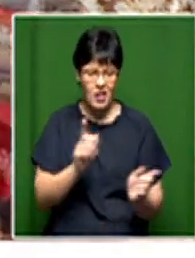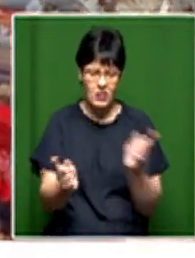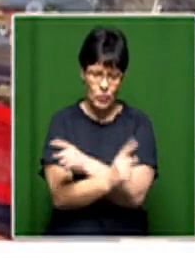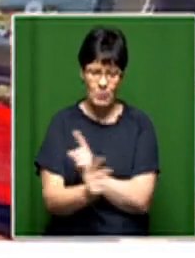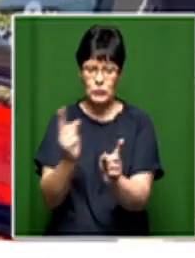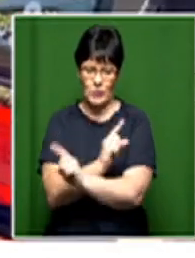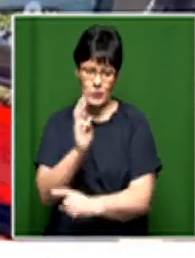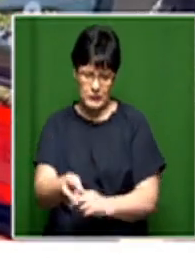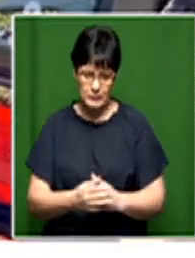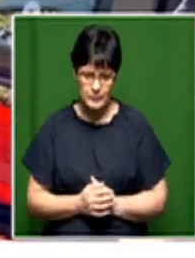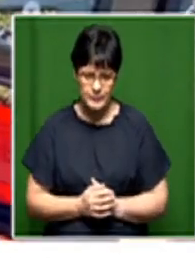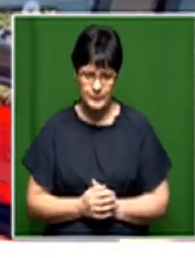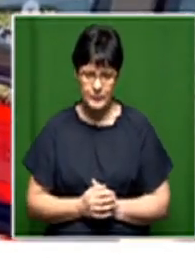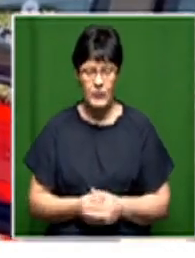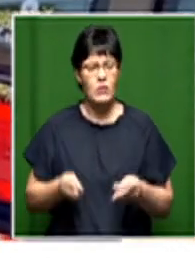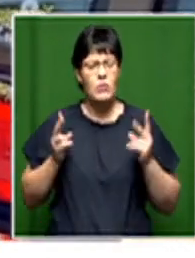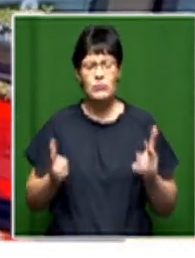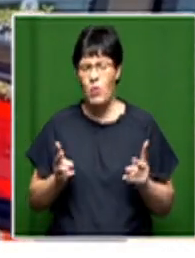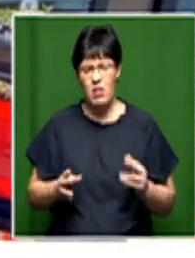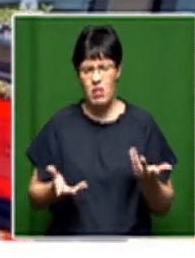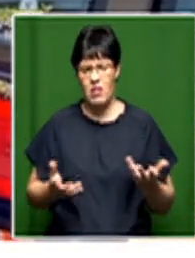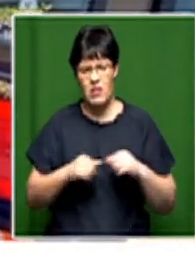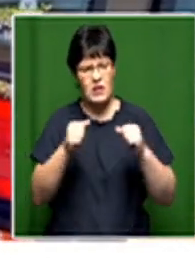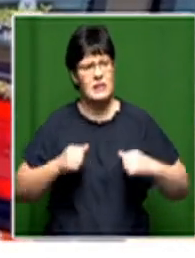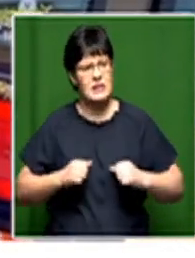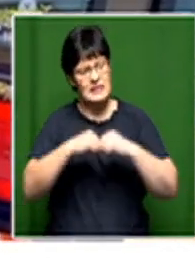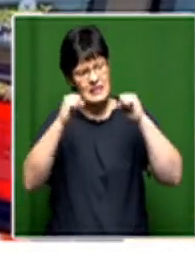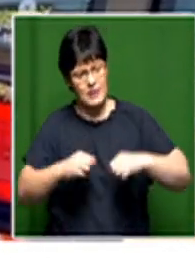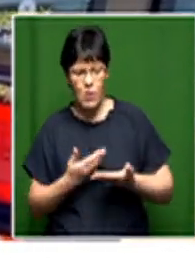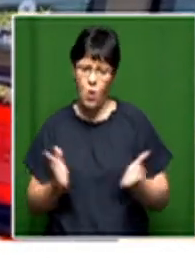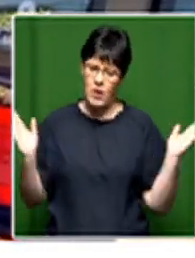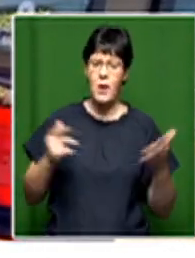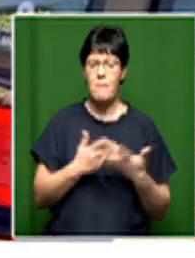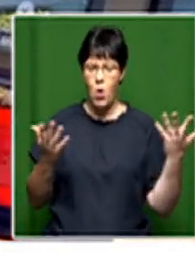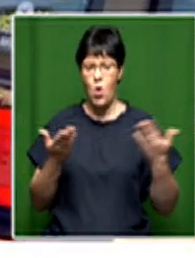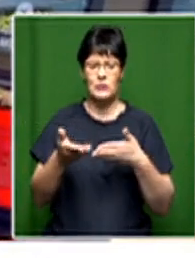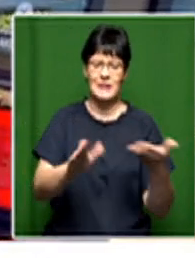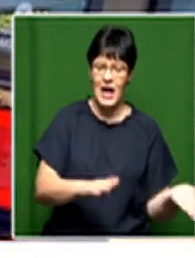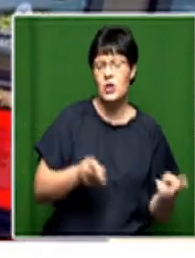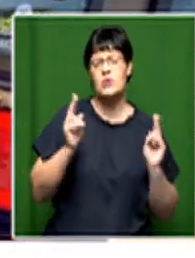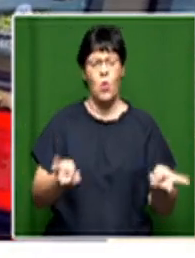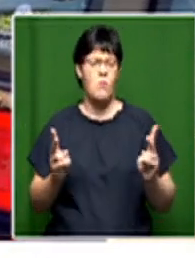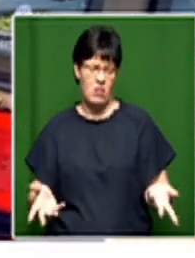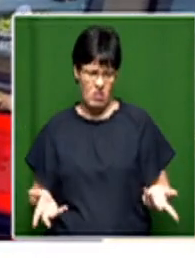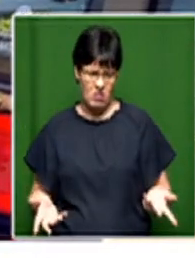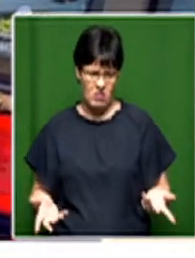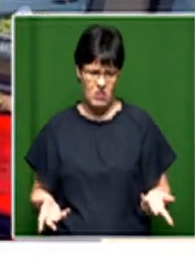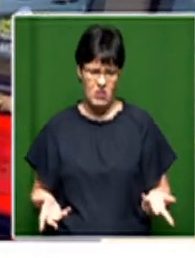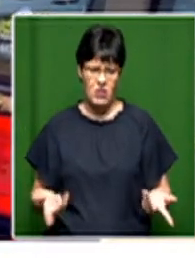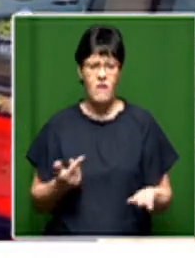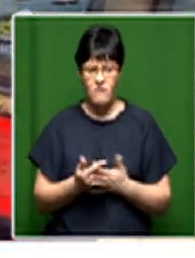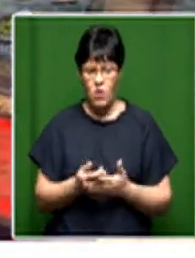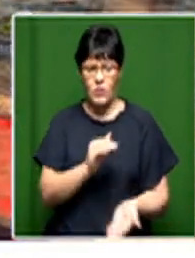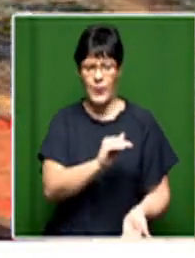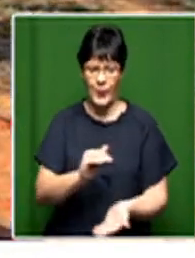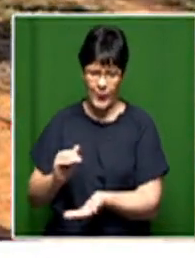coalition. In a normal system, in a sort of open system, there would be a lot more mortalities, natural mortalities of the